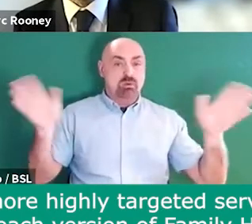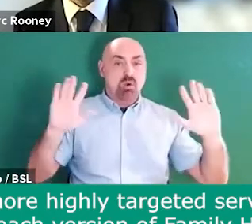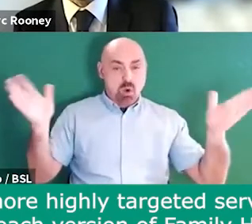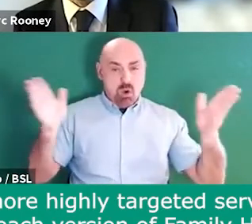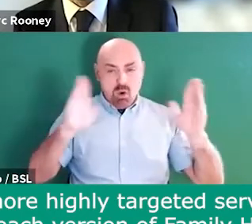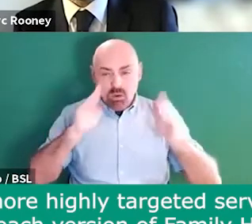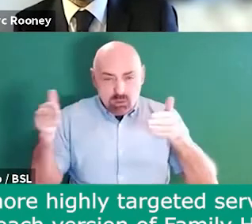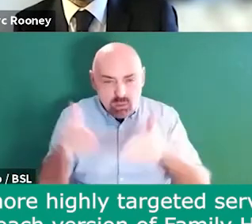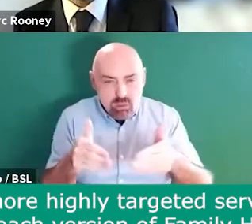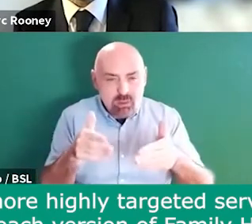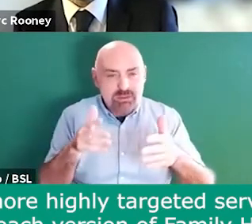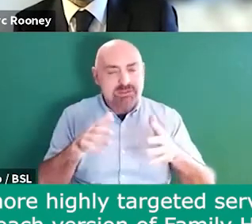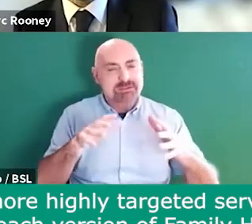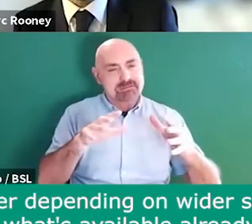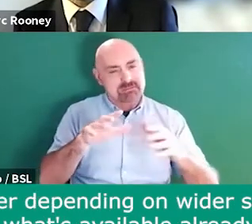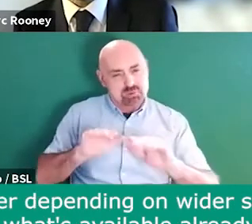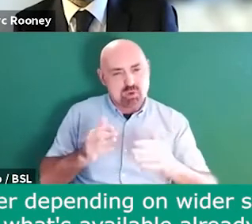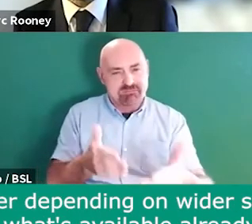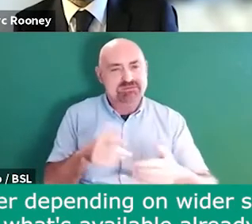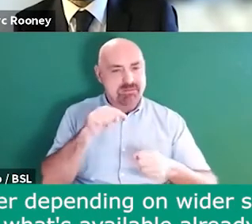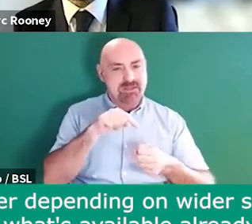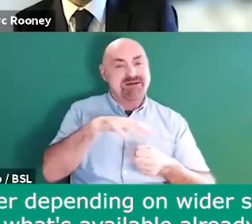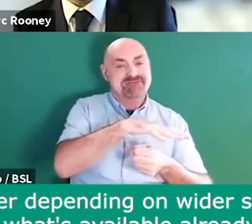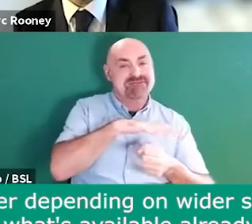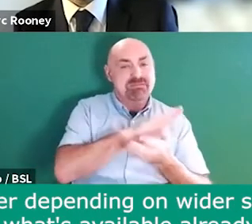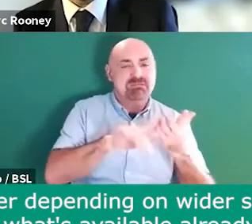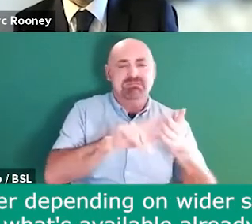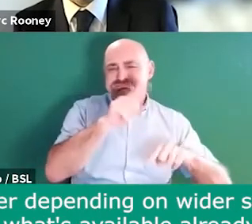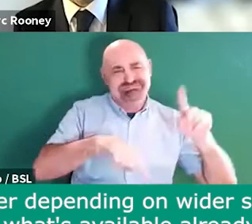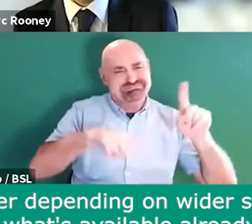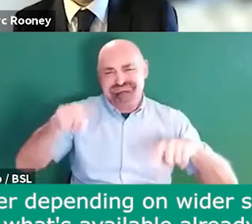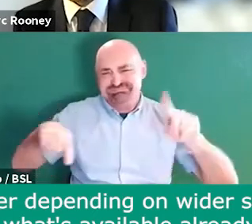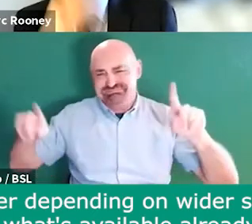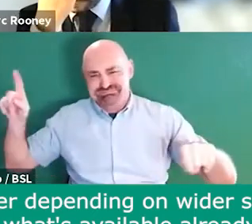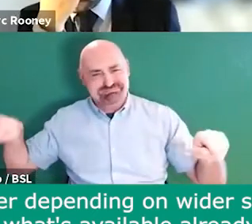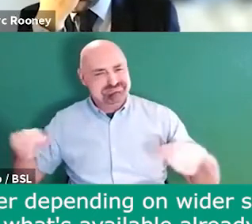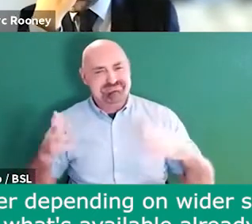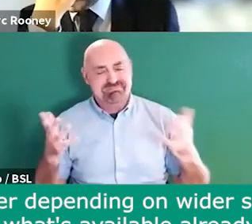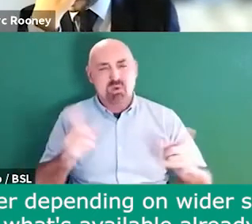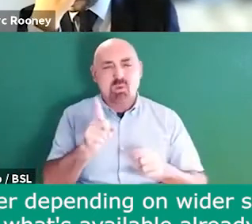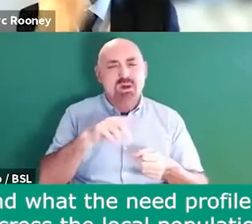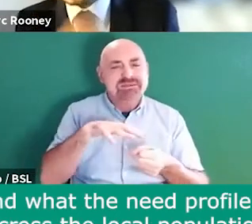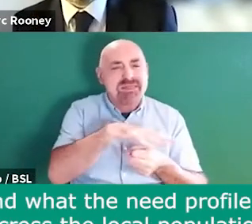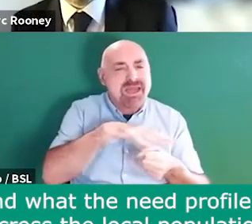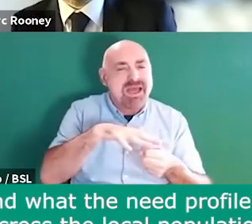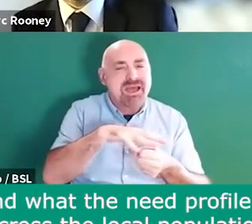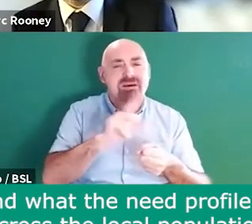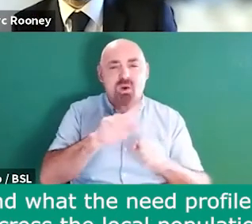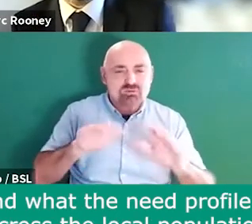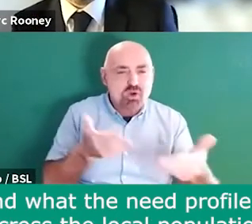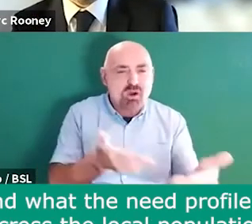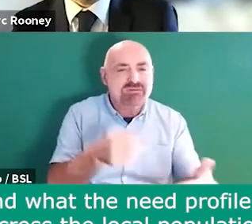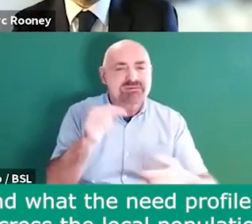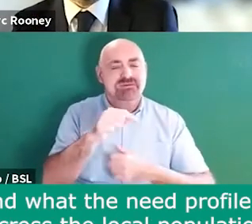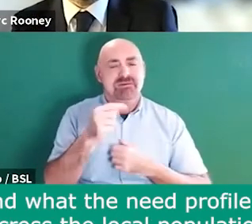services in each version of Family Hubs will differ depending on wider services, what's available already, and what the